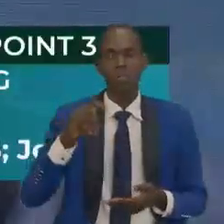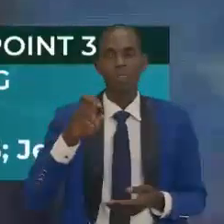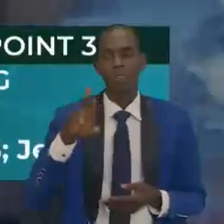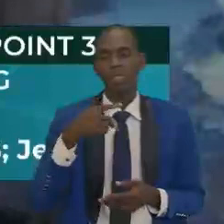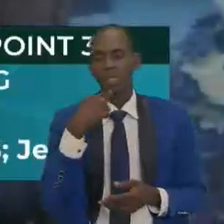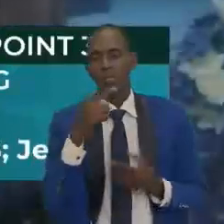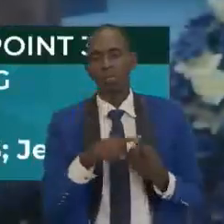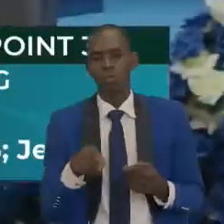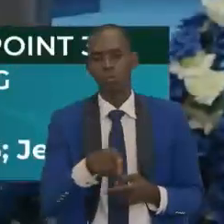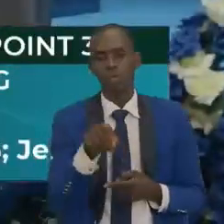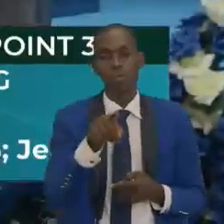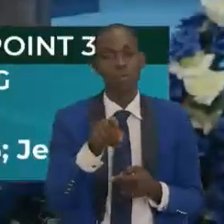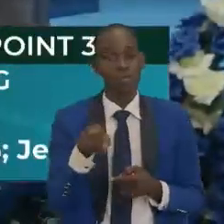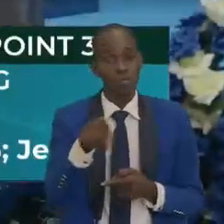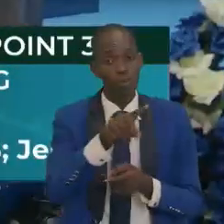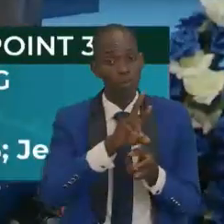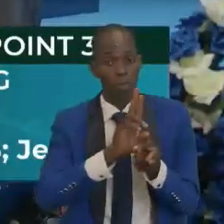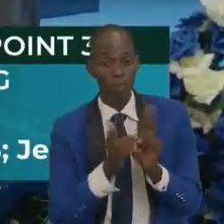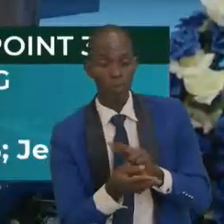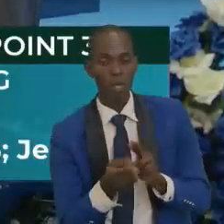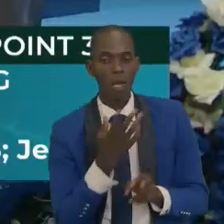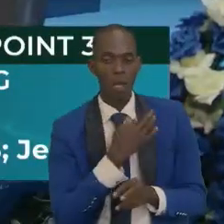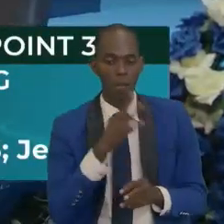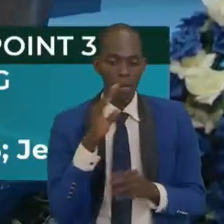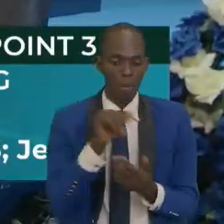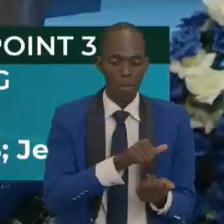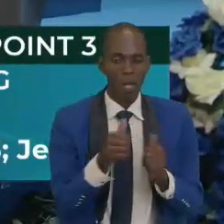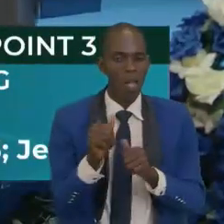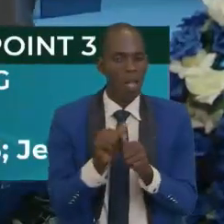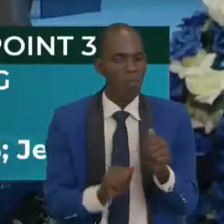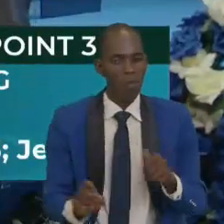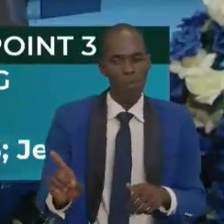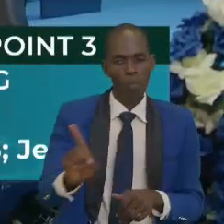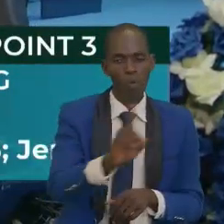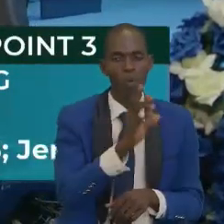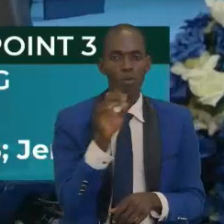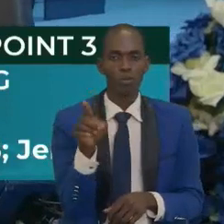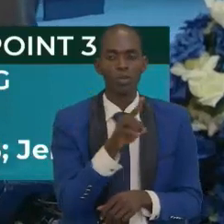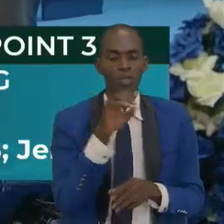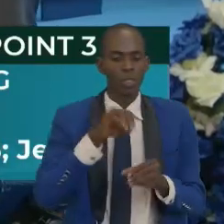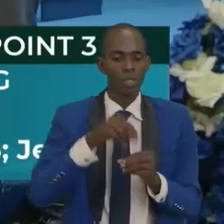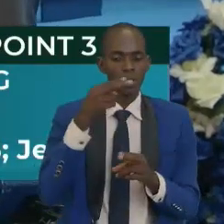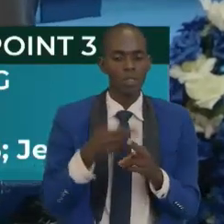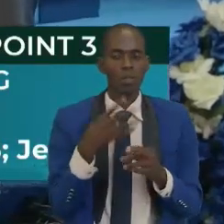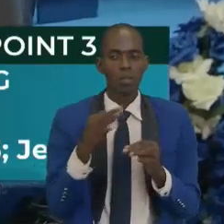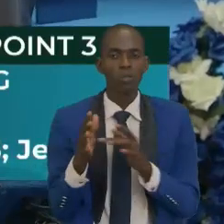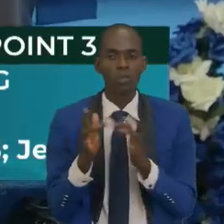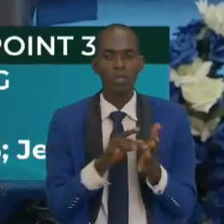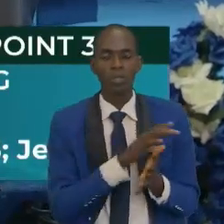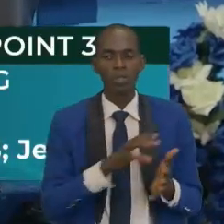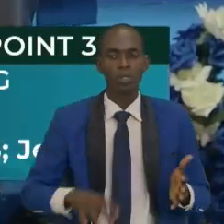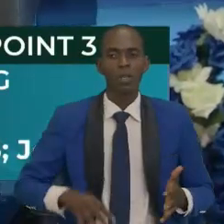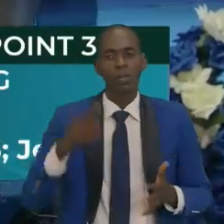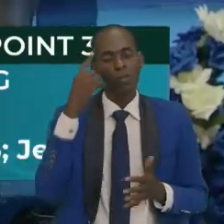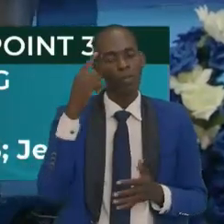repent and be baptized, every one of you, in the name of Jesus Christ, for the remission, for